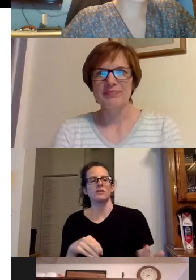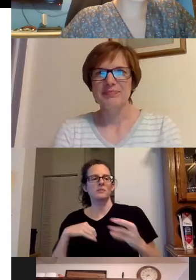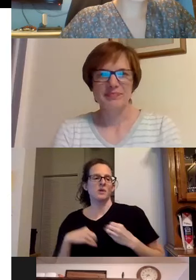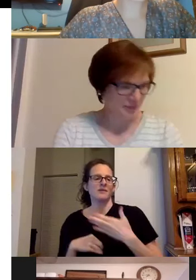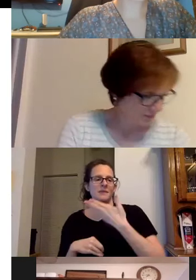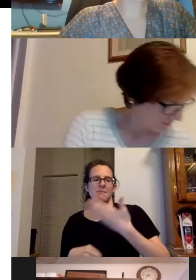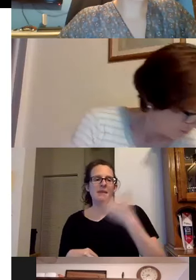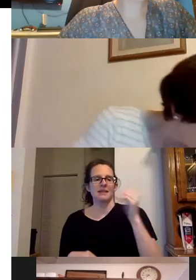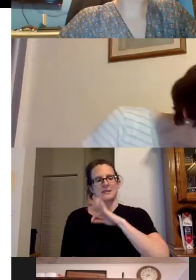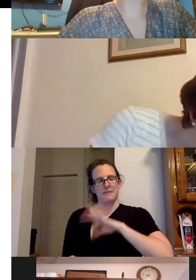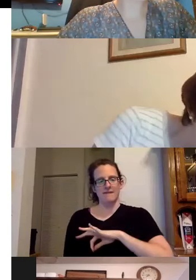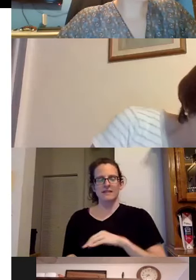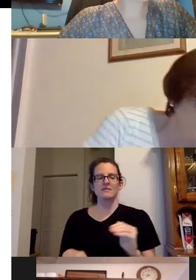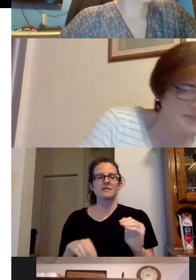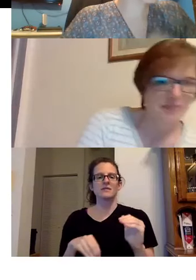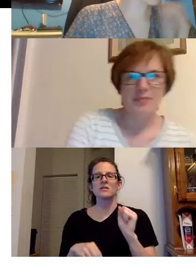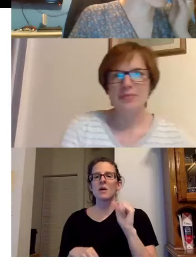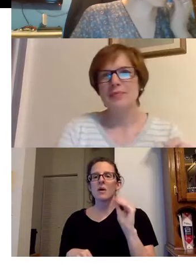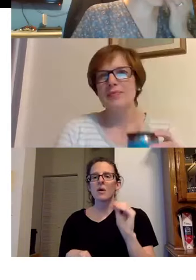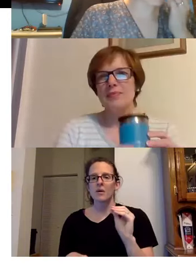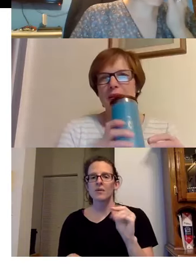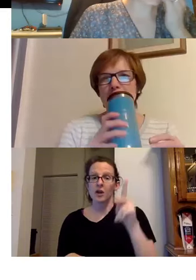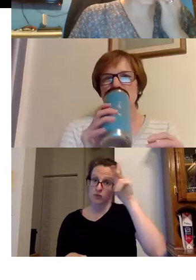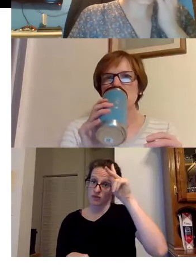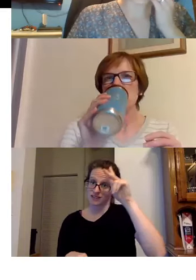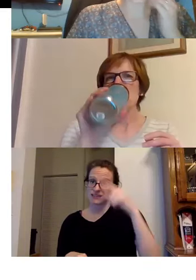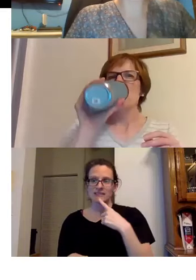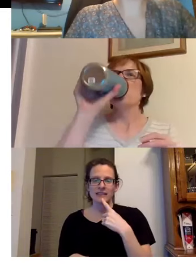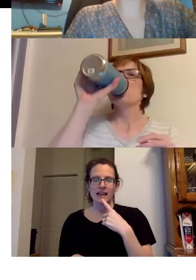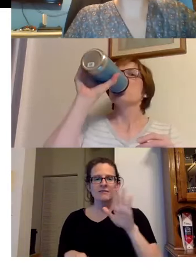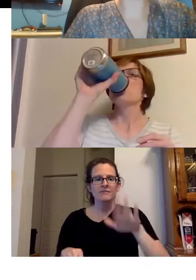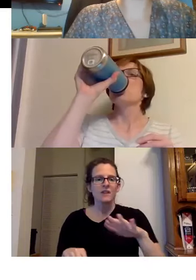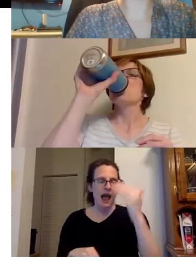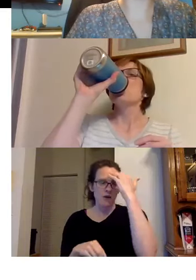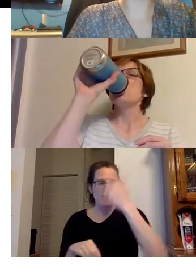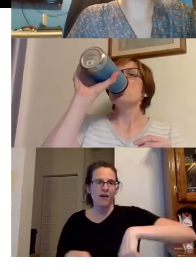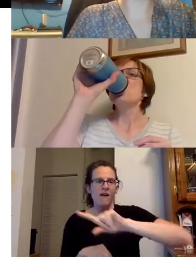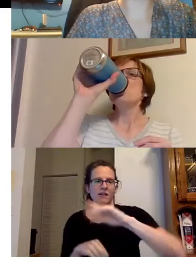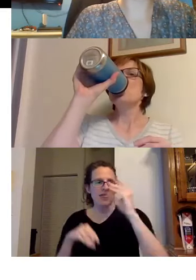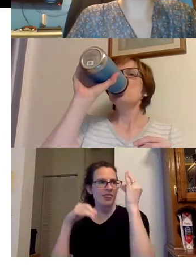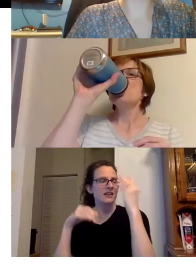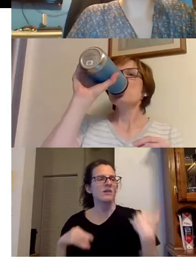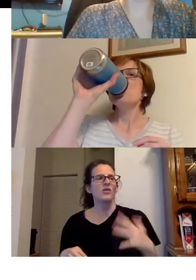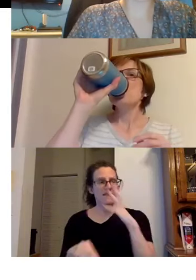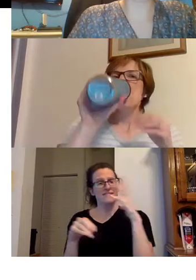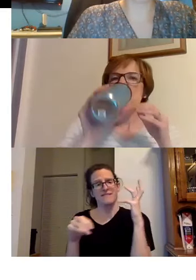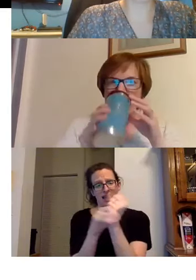So I know what you're probably thinking now after hearing a fascinating